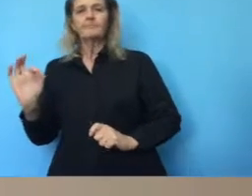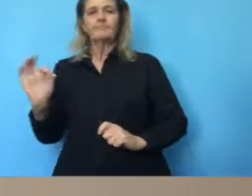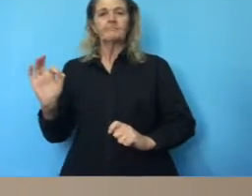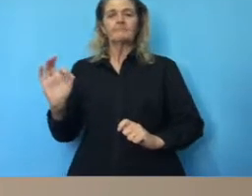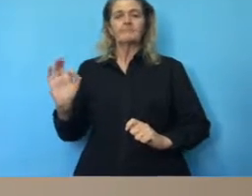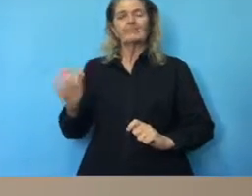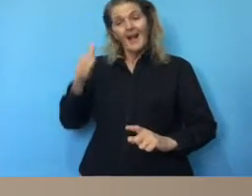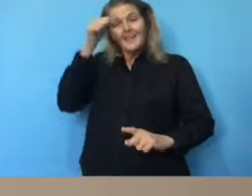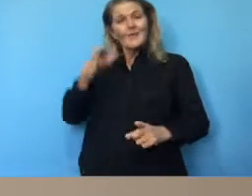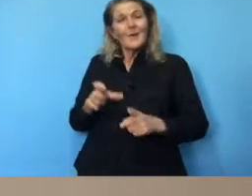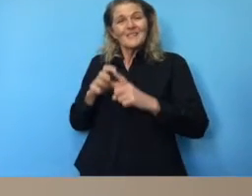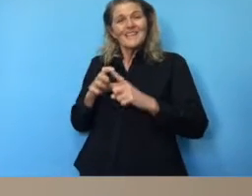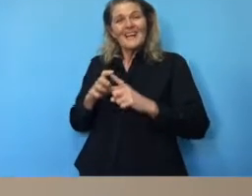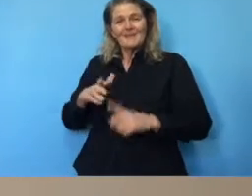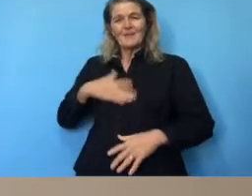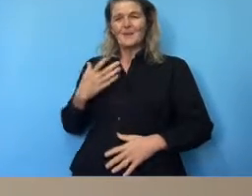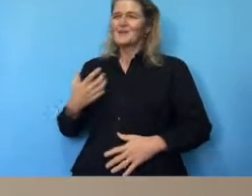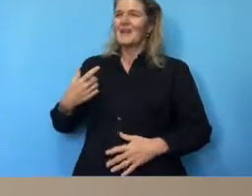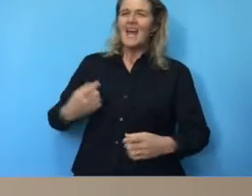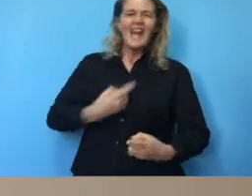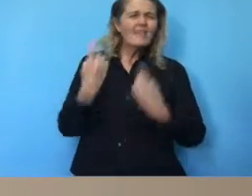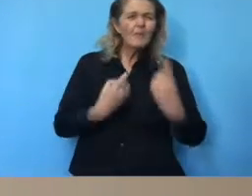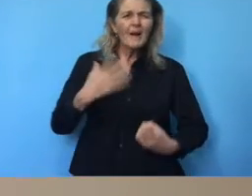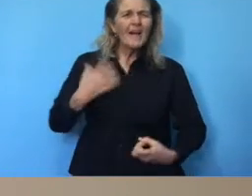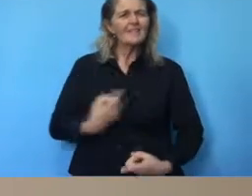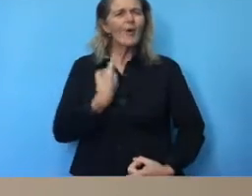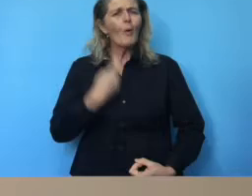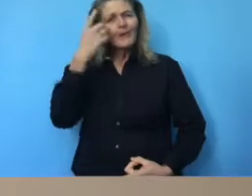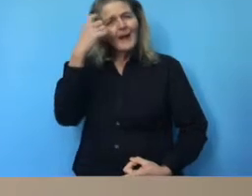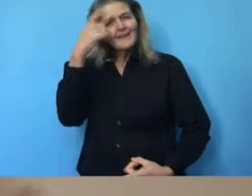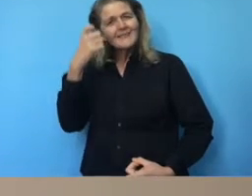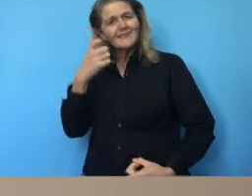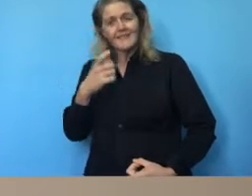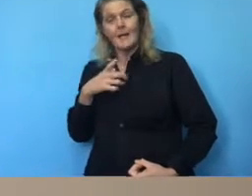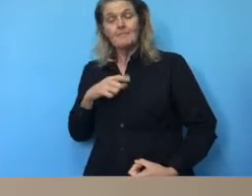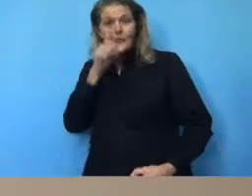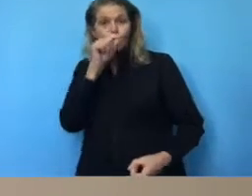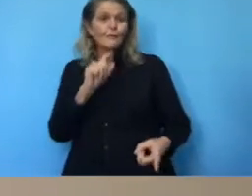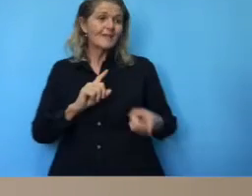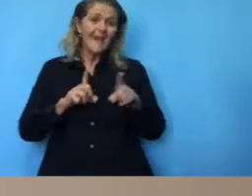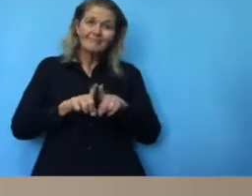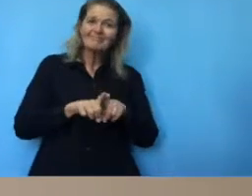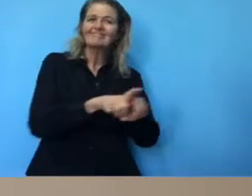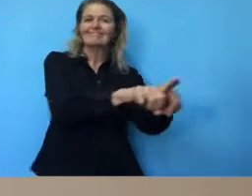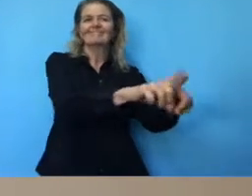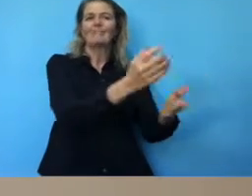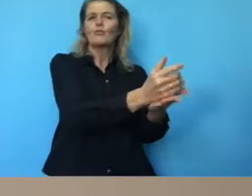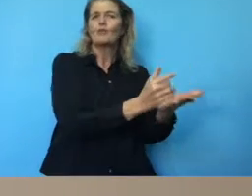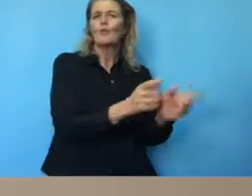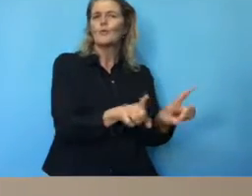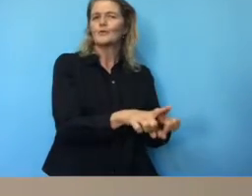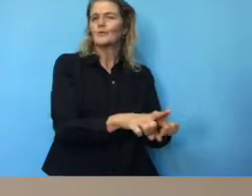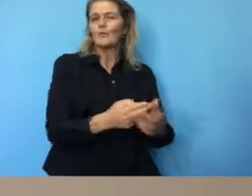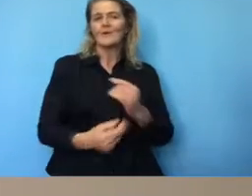because, you know, we've all got our creativity. And maybe if you're feeling like that, maybe you should do the course alongside and experience your own enjoyment of that.